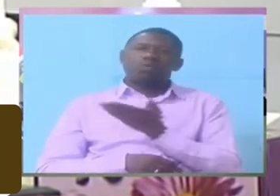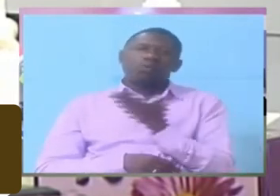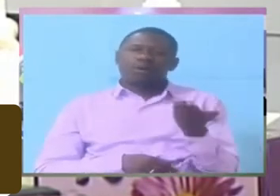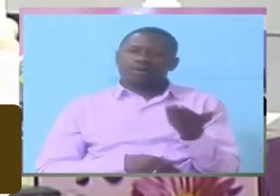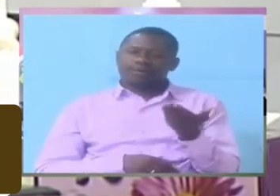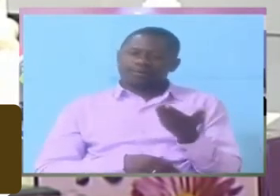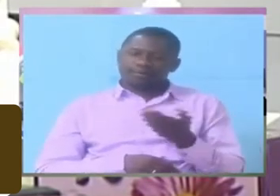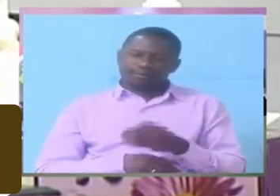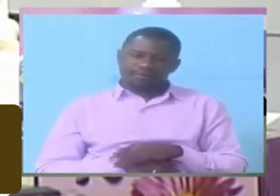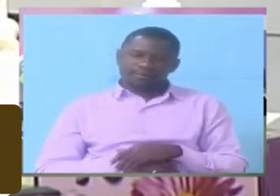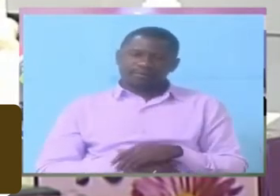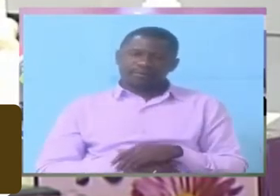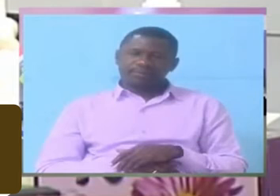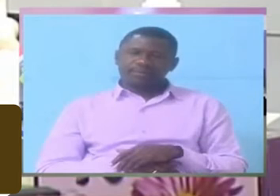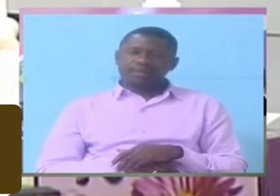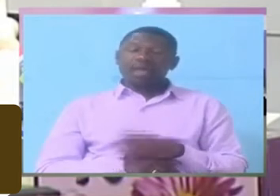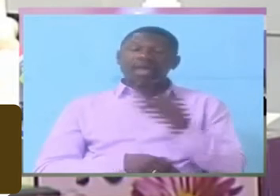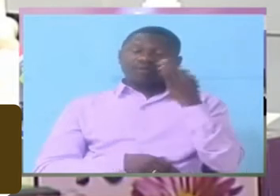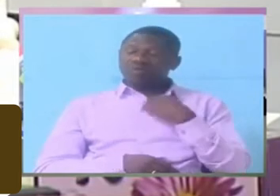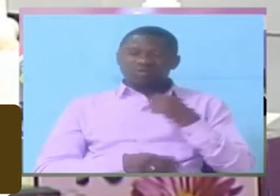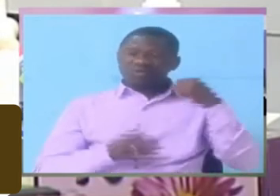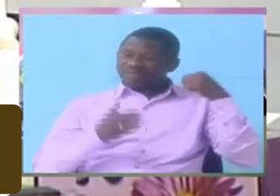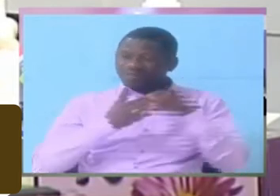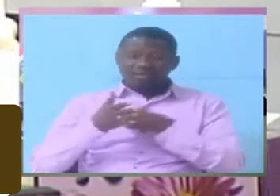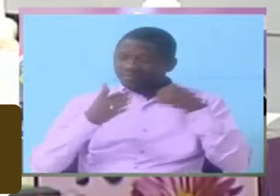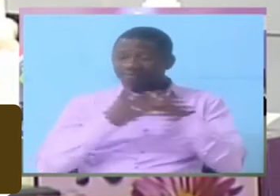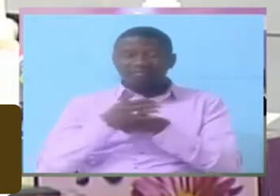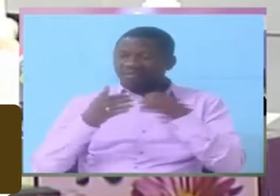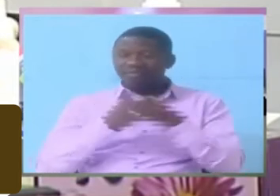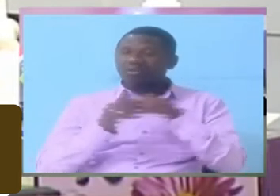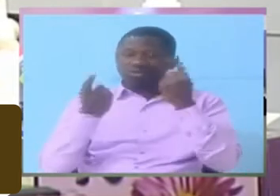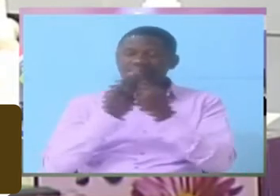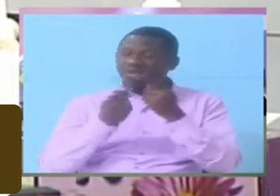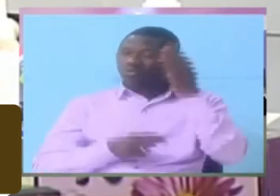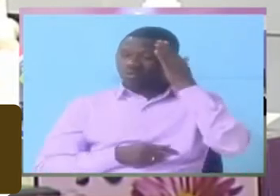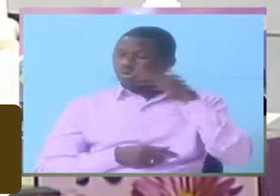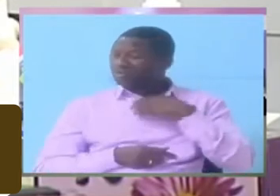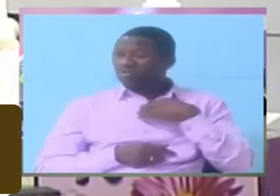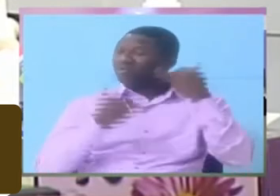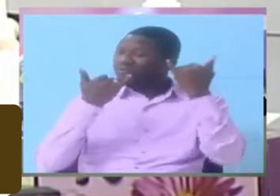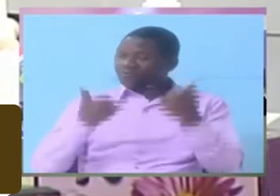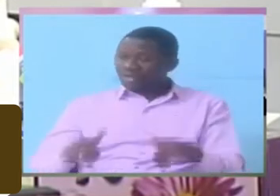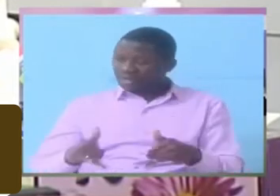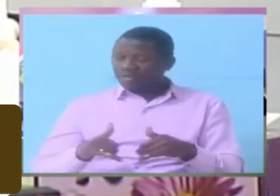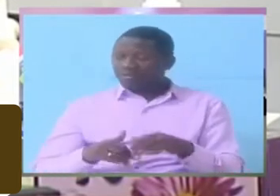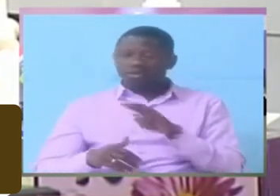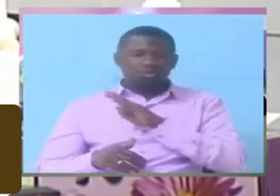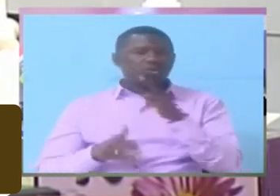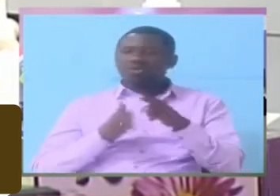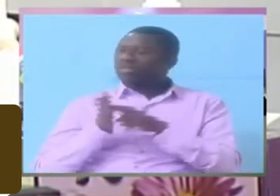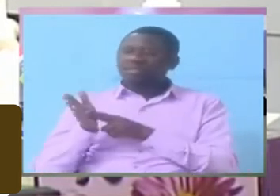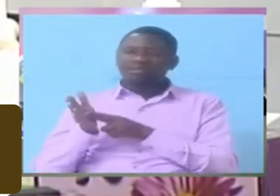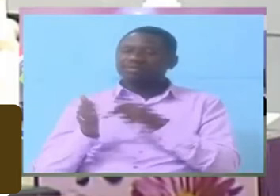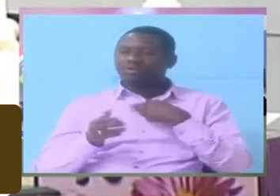to wage a battle that you know you are going to lose, there is no need for you to wage